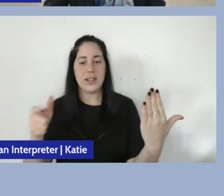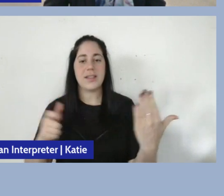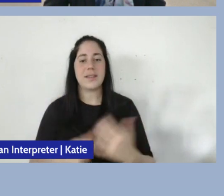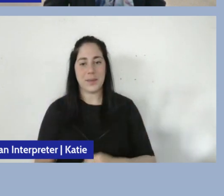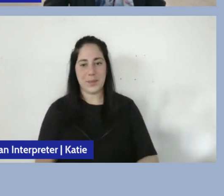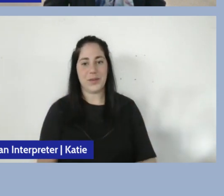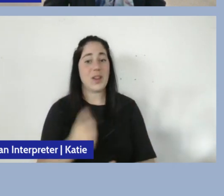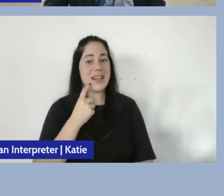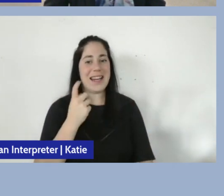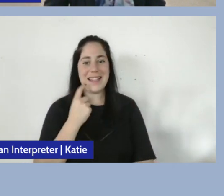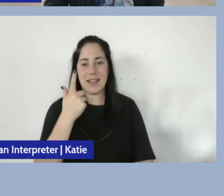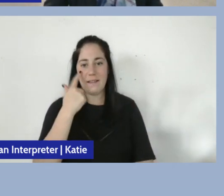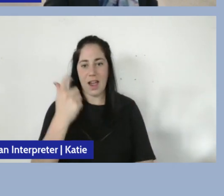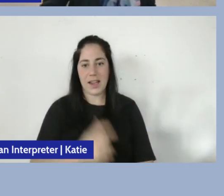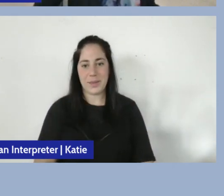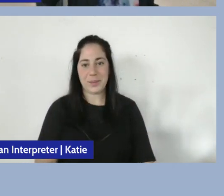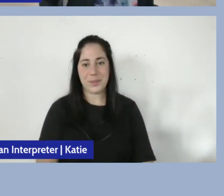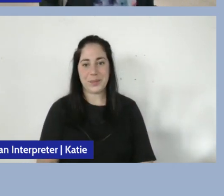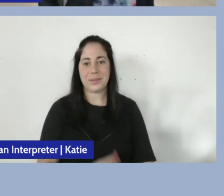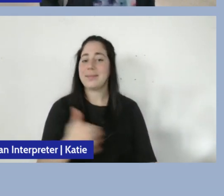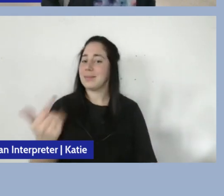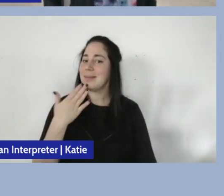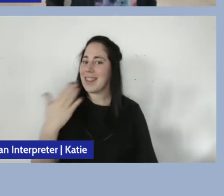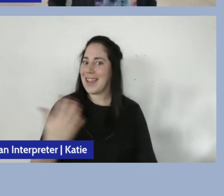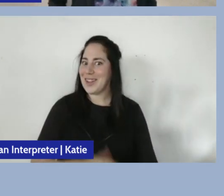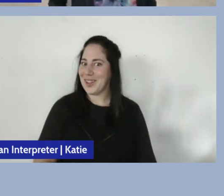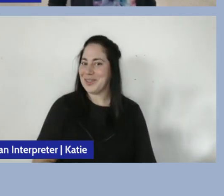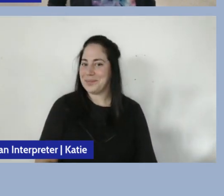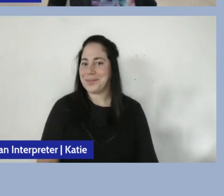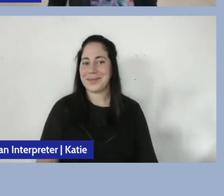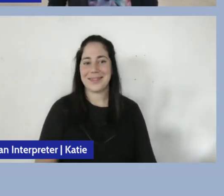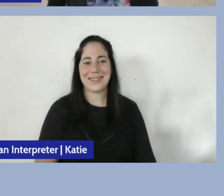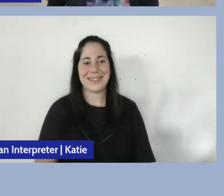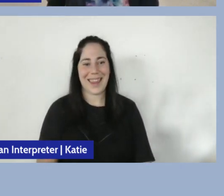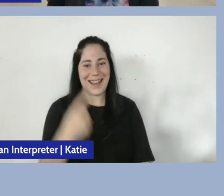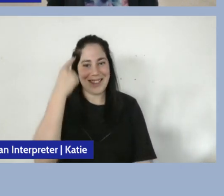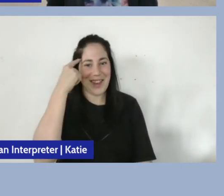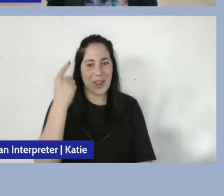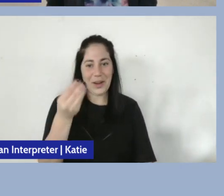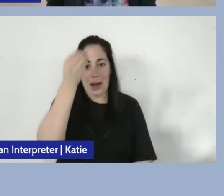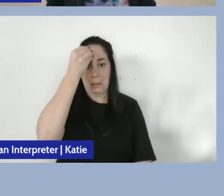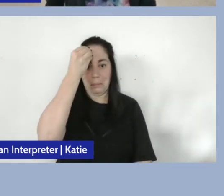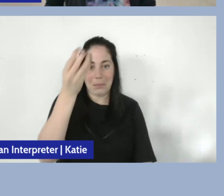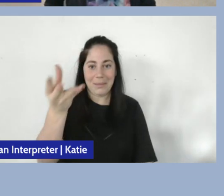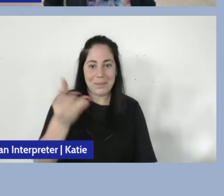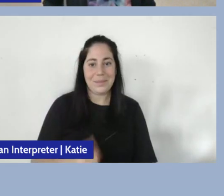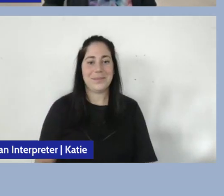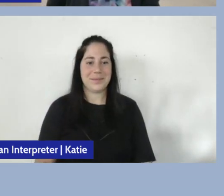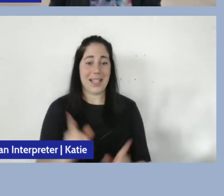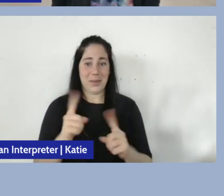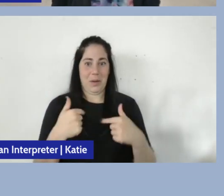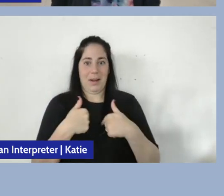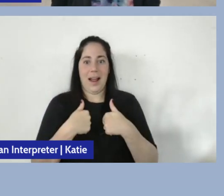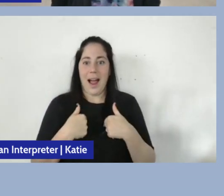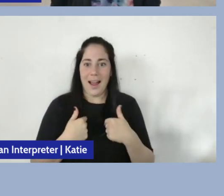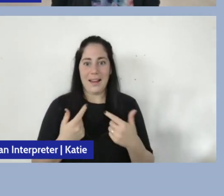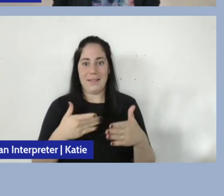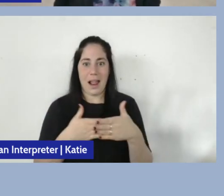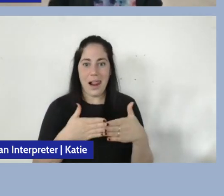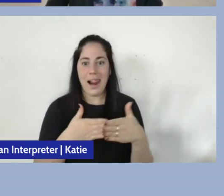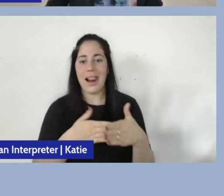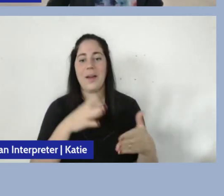easily. Thank you, Lee Fay. I'll just like throw that, the thing that we've been having trouble with. Okay, I'm going to go